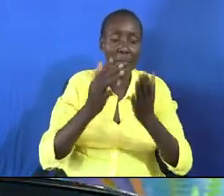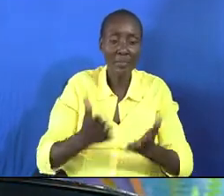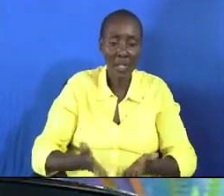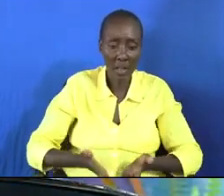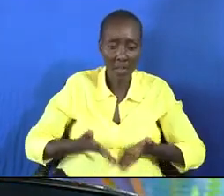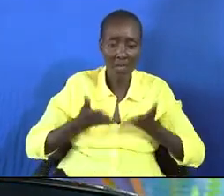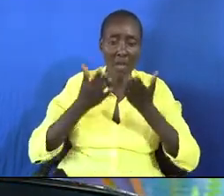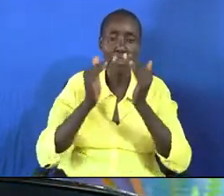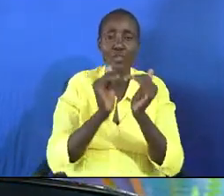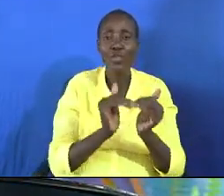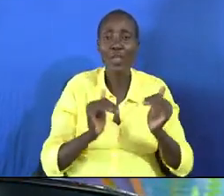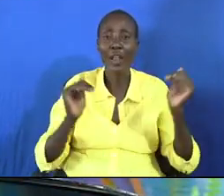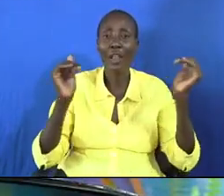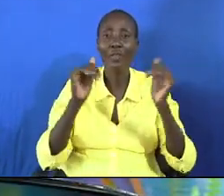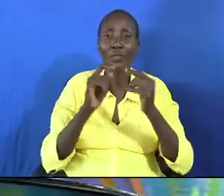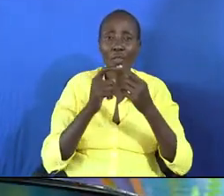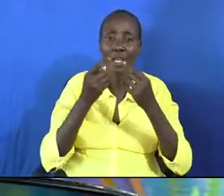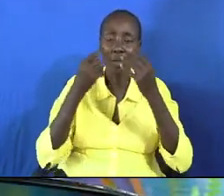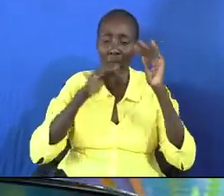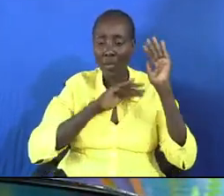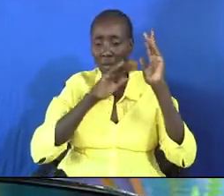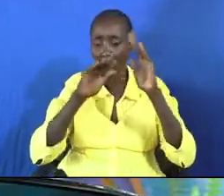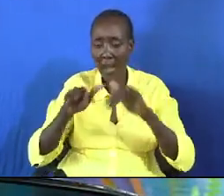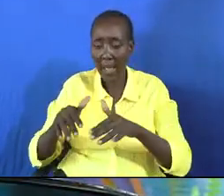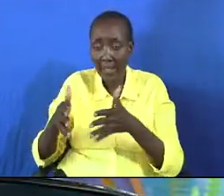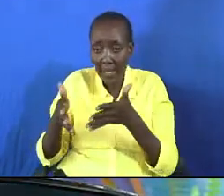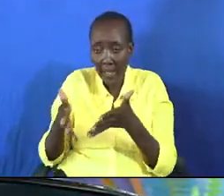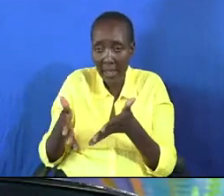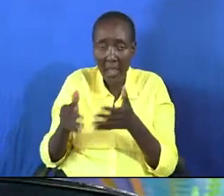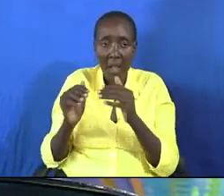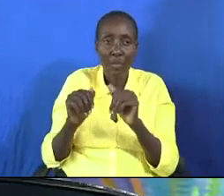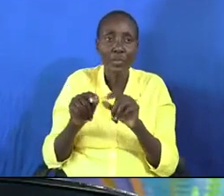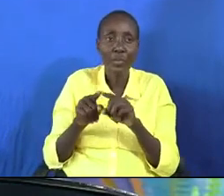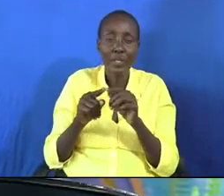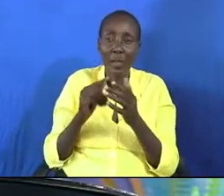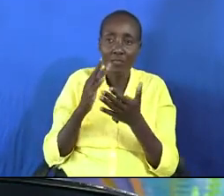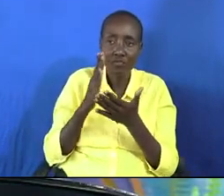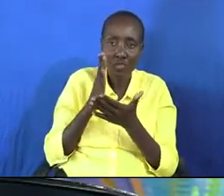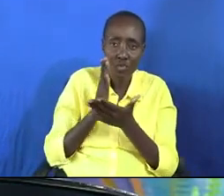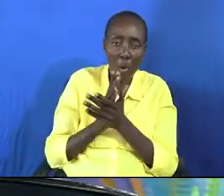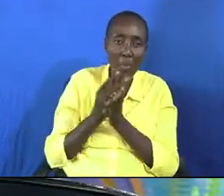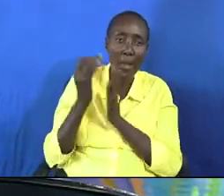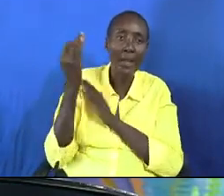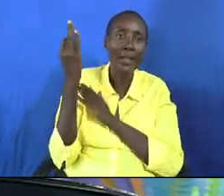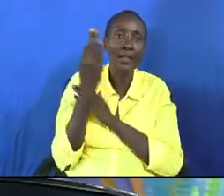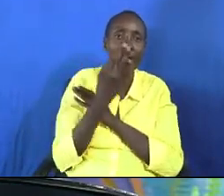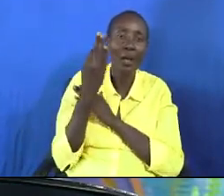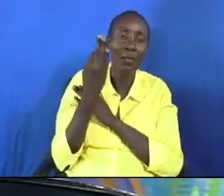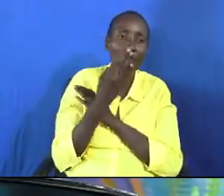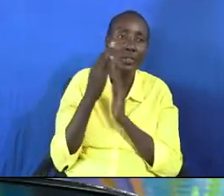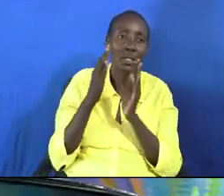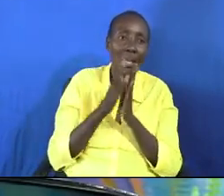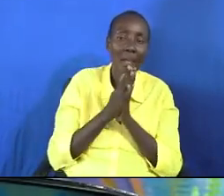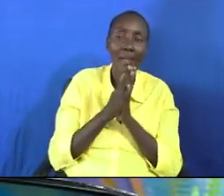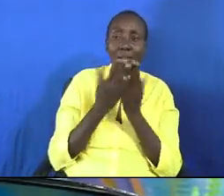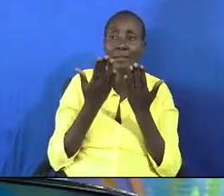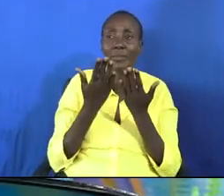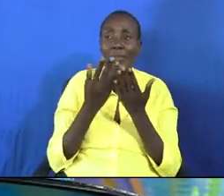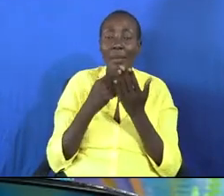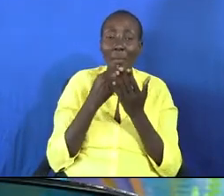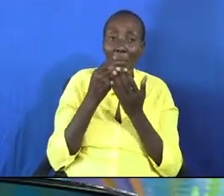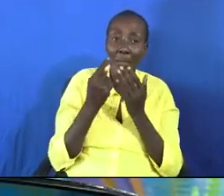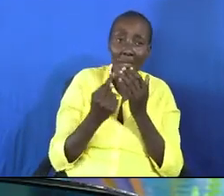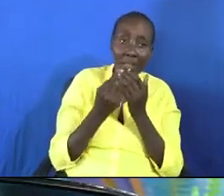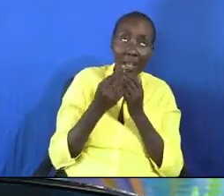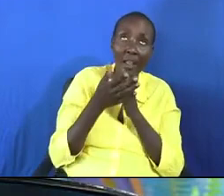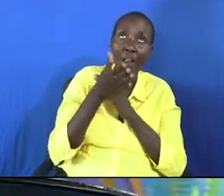so that when we come here, we can even stop our sermons, and somebody comes here and